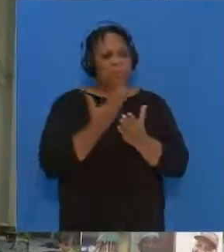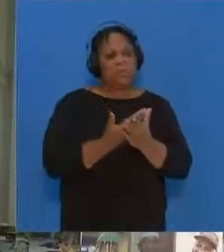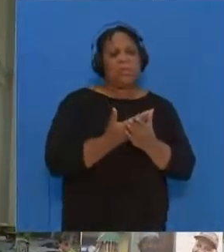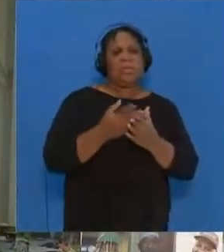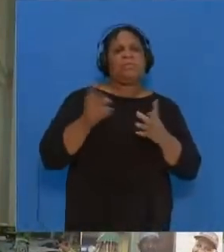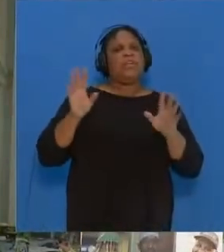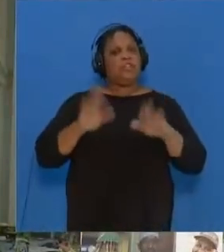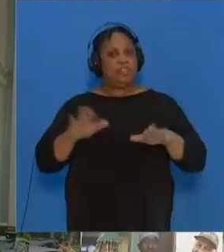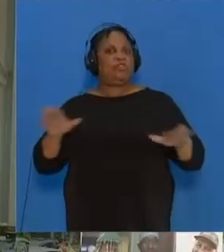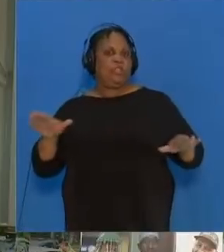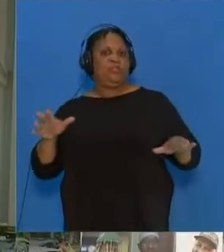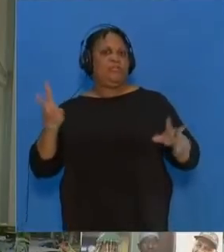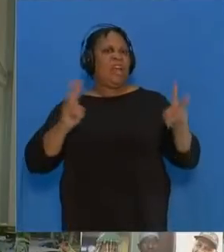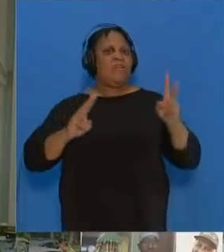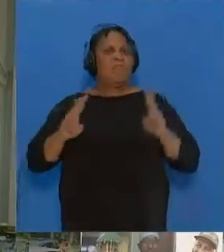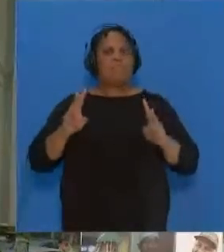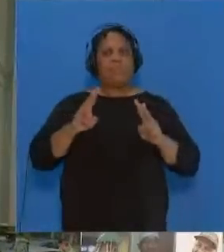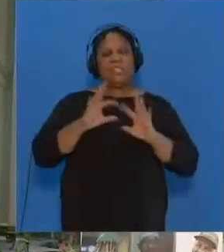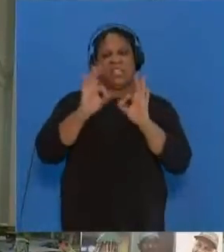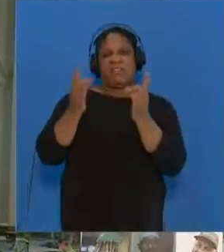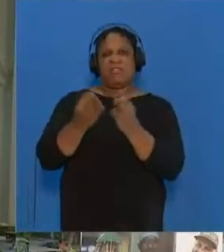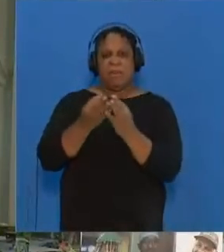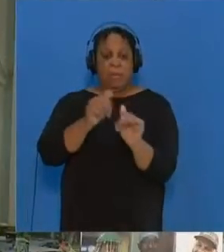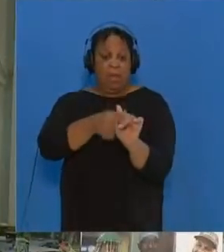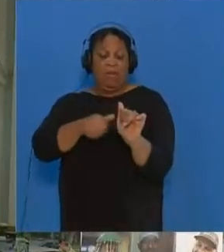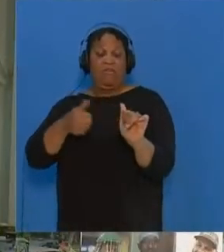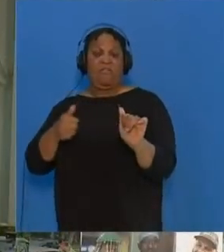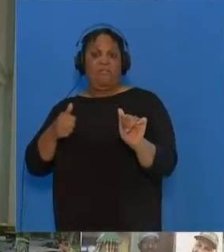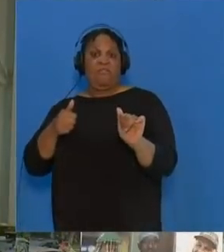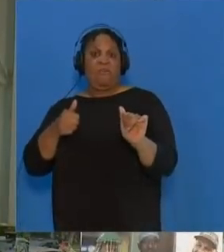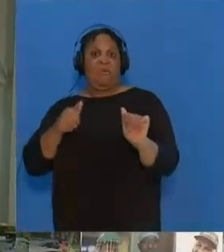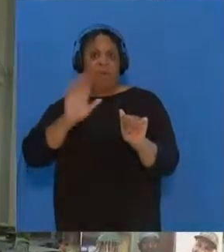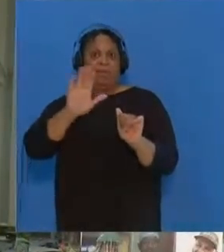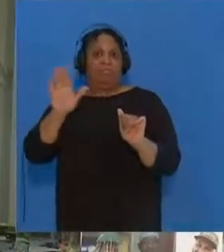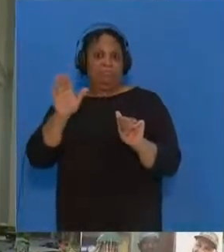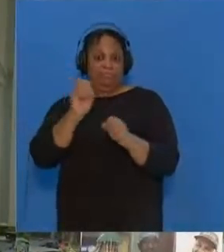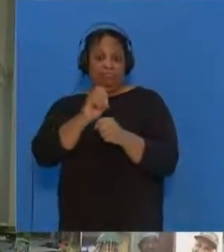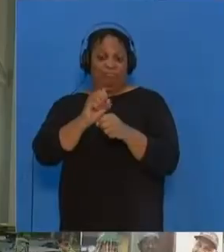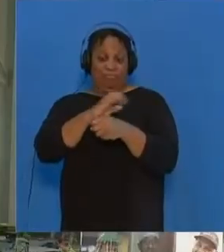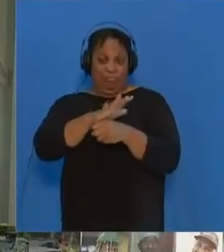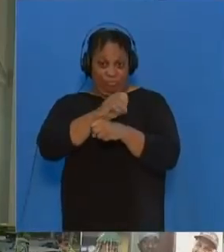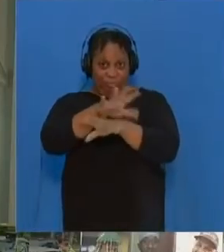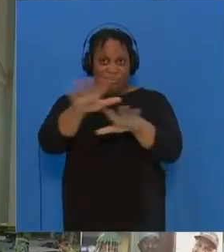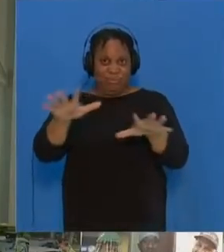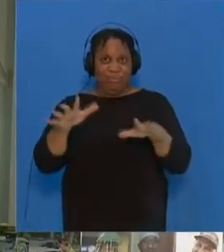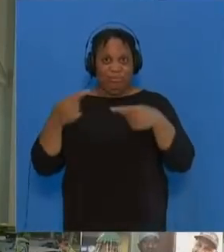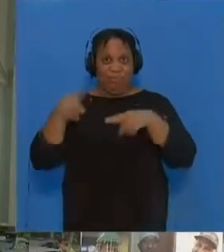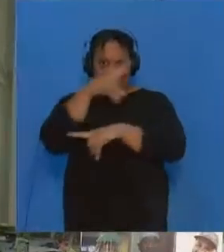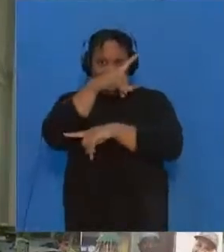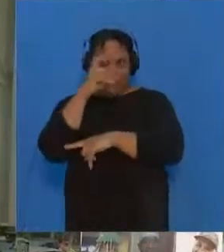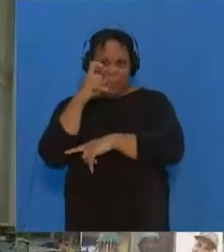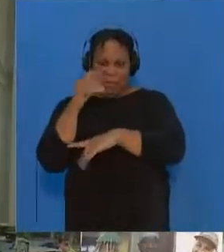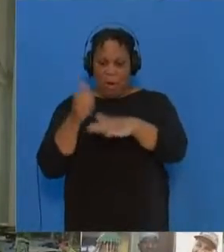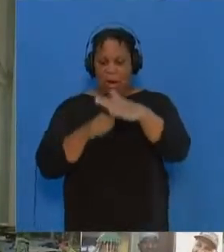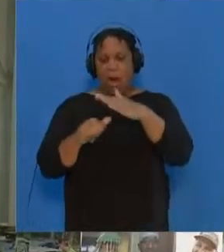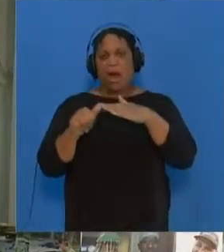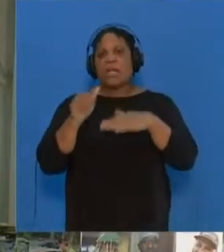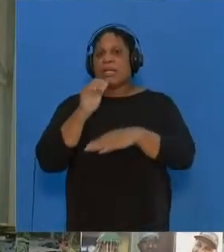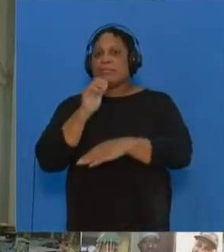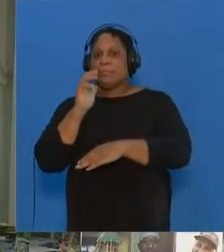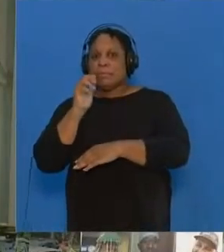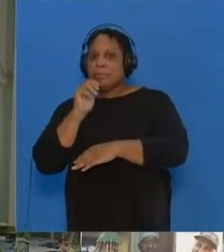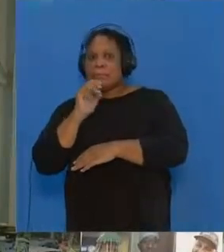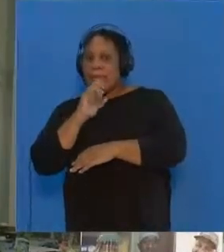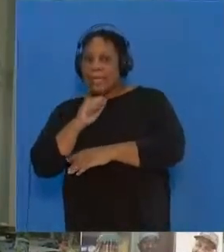relatives here and avoid the virus in their countries this summer. The health minister confirmed that children under the age of 10 will not be